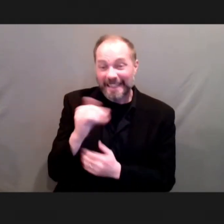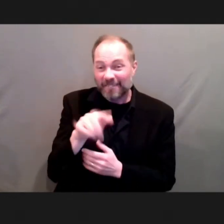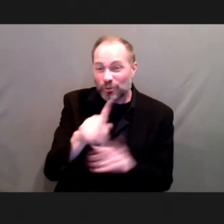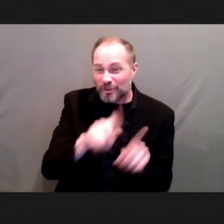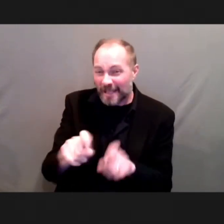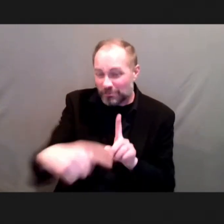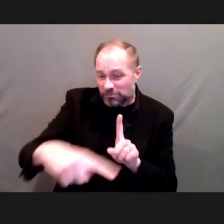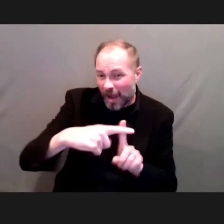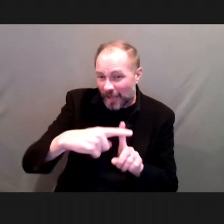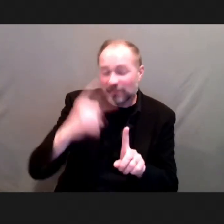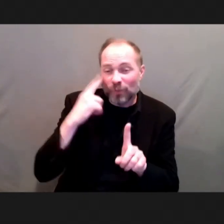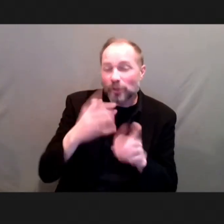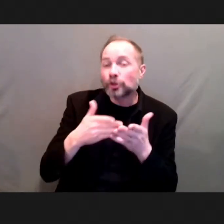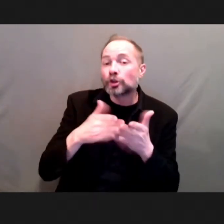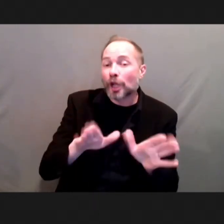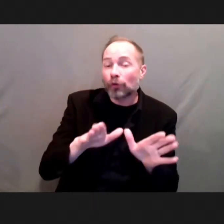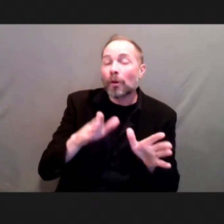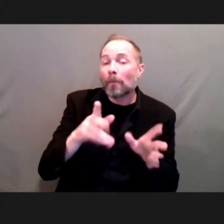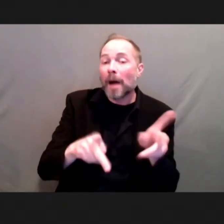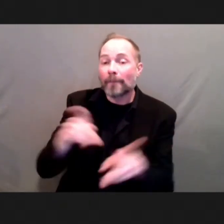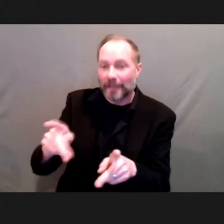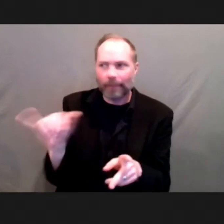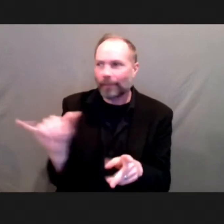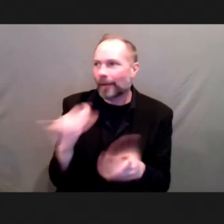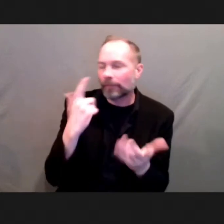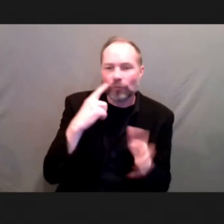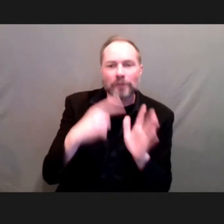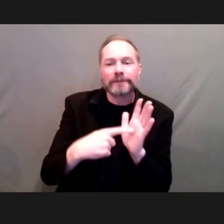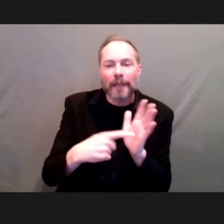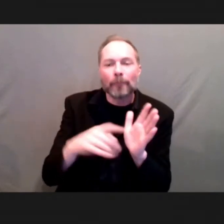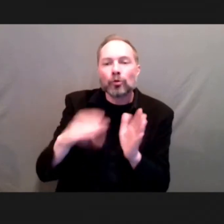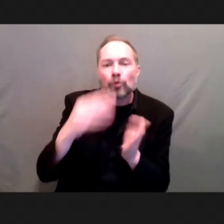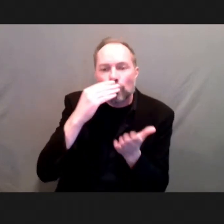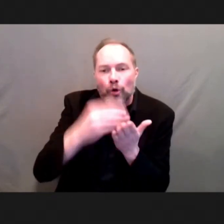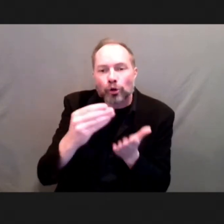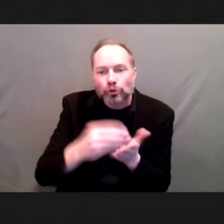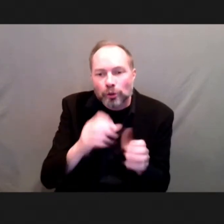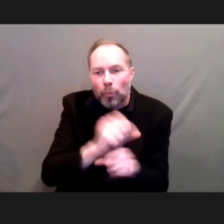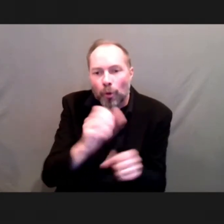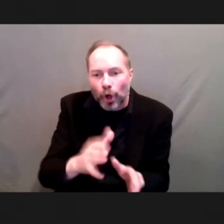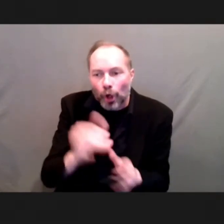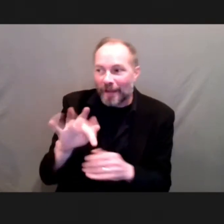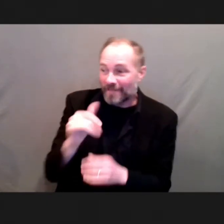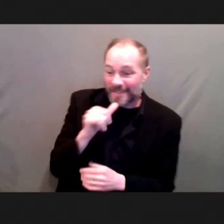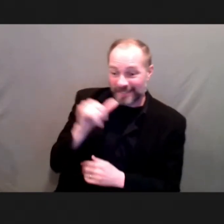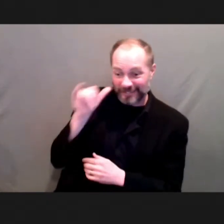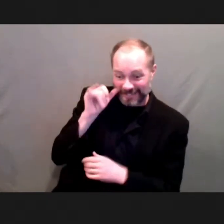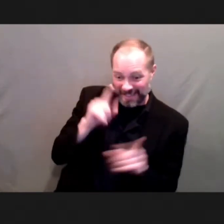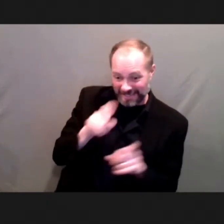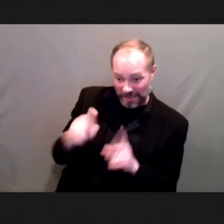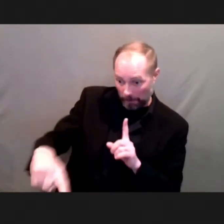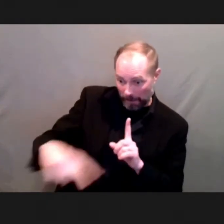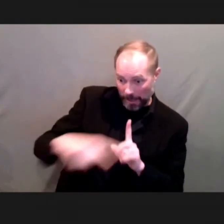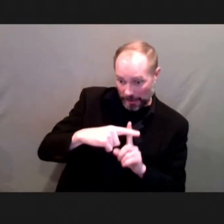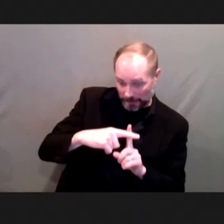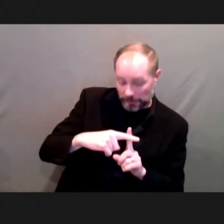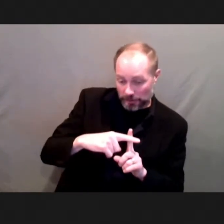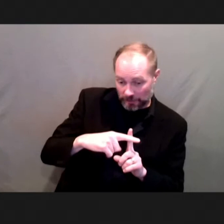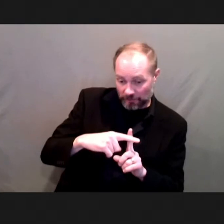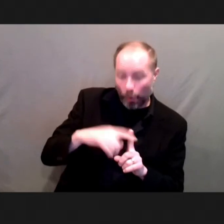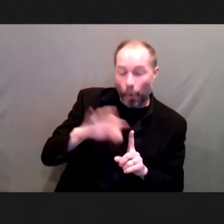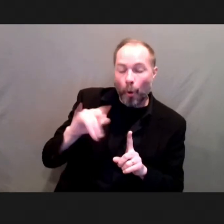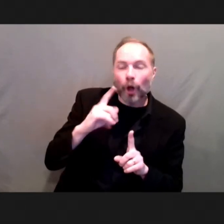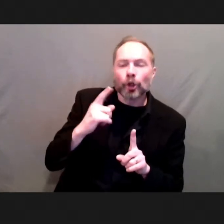general population grocery worker, yesterday, for instance, you tested positive or developed